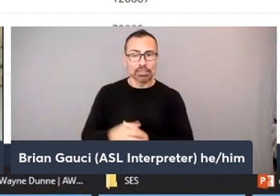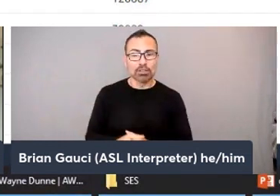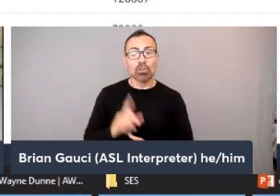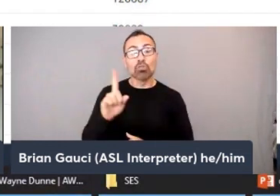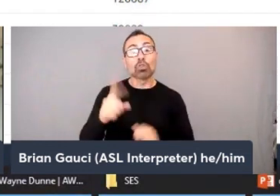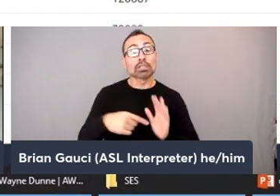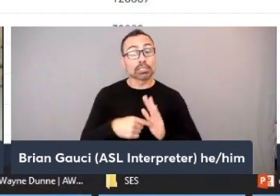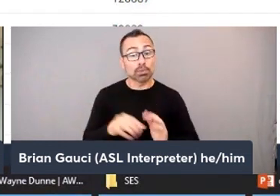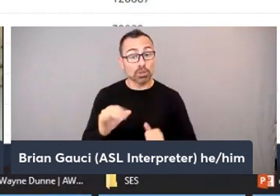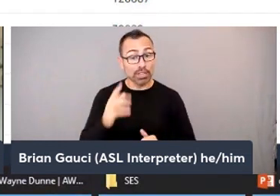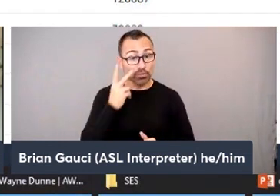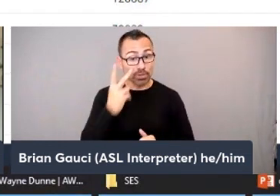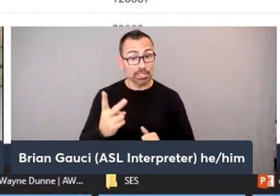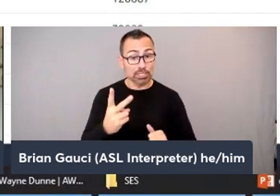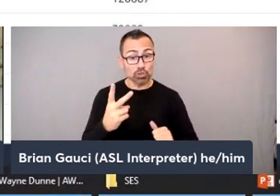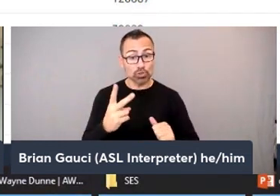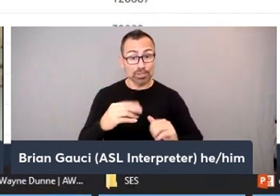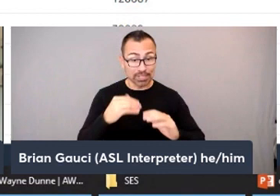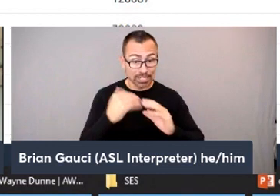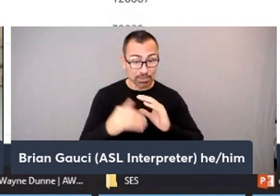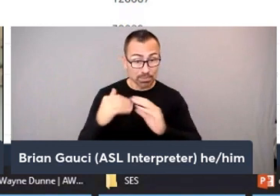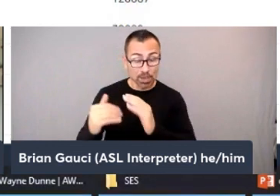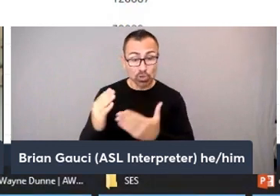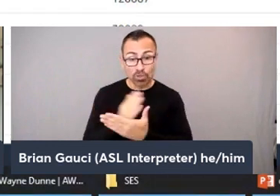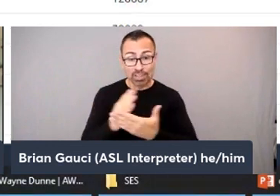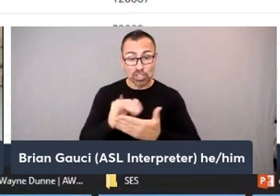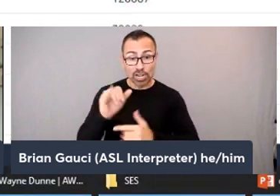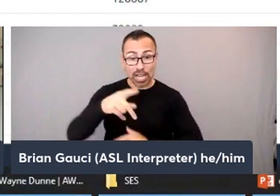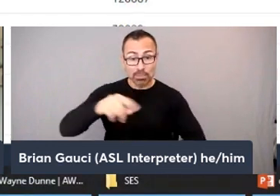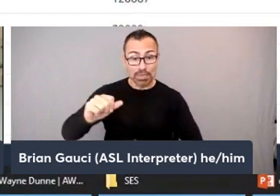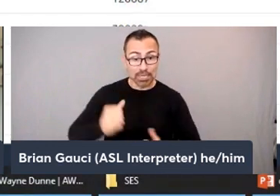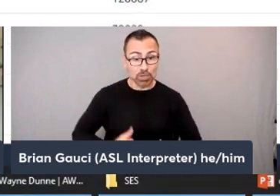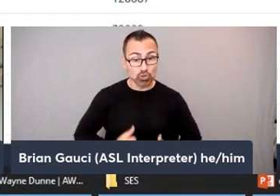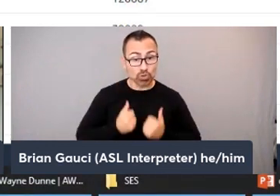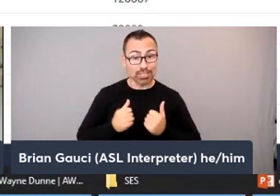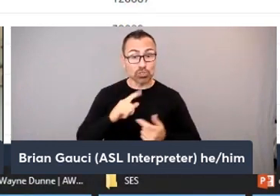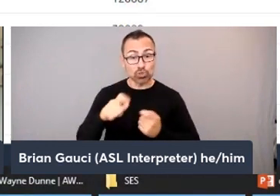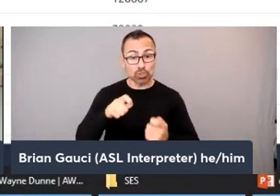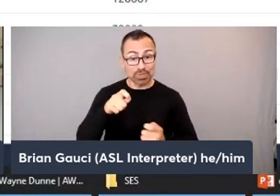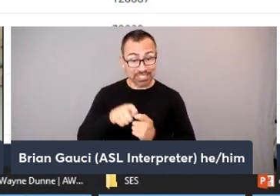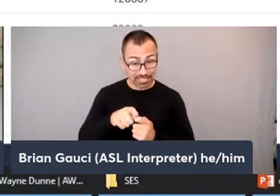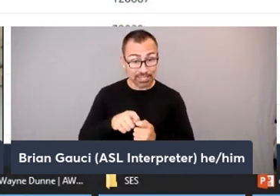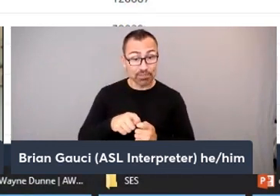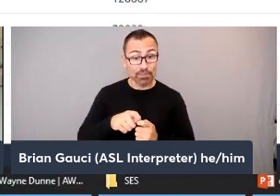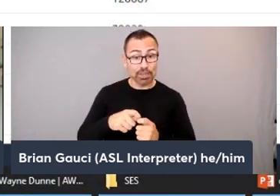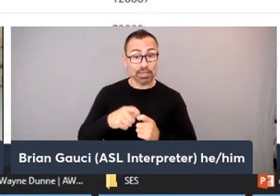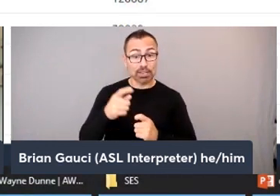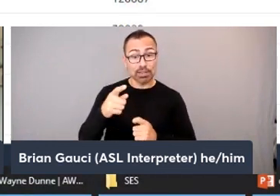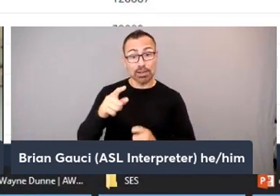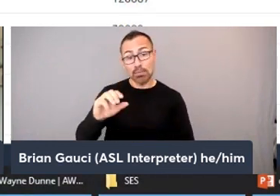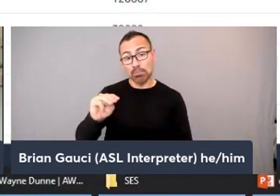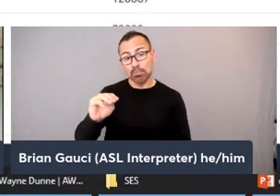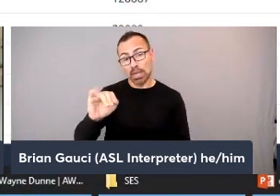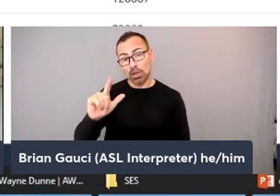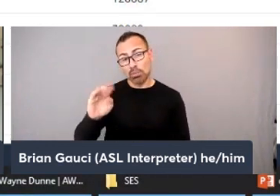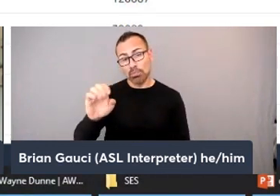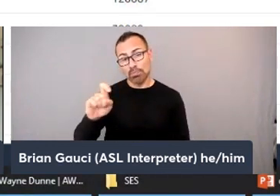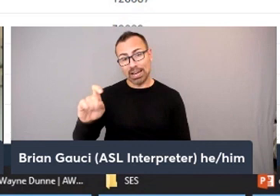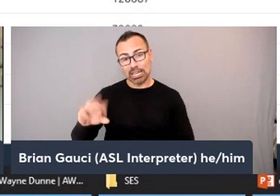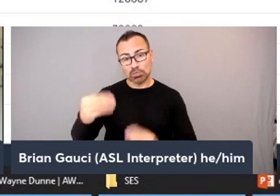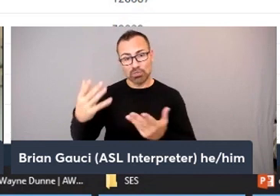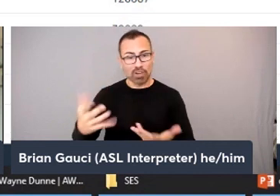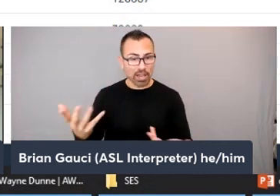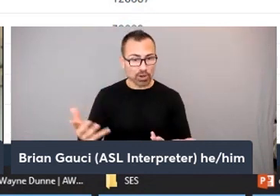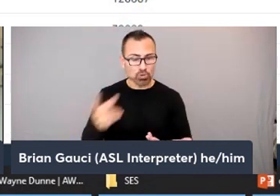emails over a shared IP address to a specific mailbox provider, we will look and see at that moment, which IP address has the